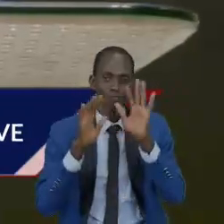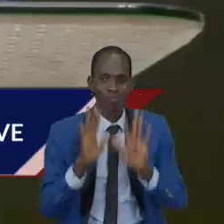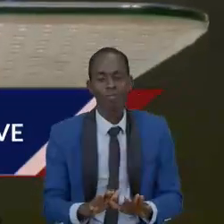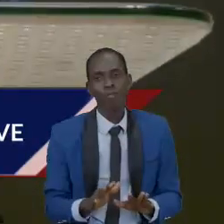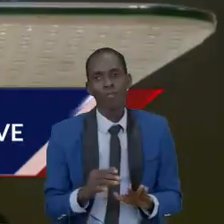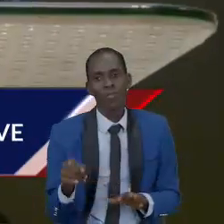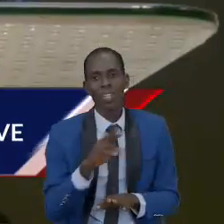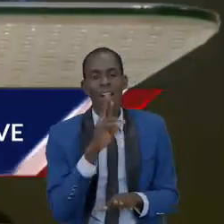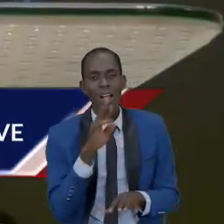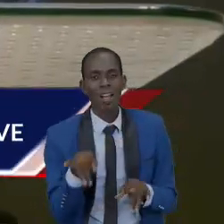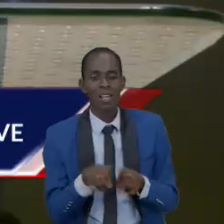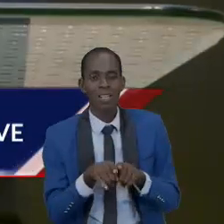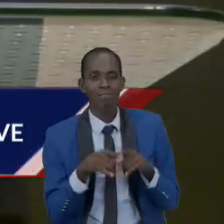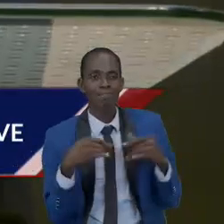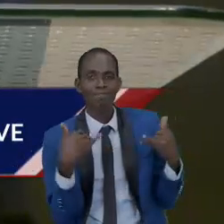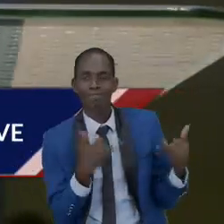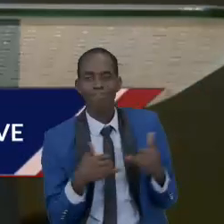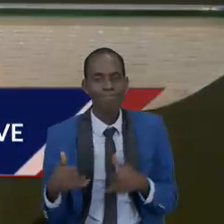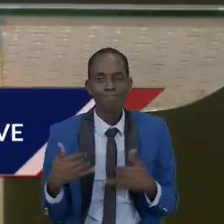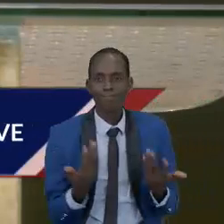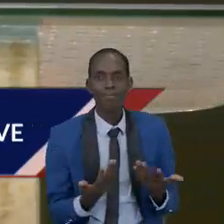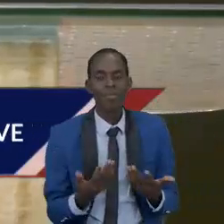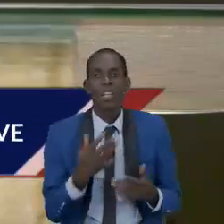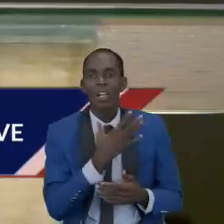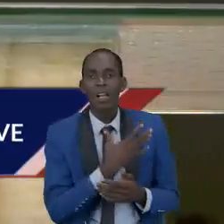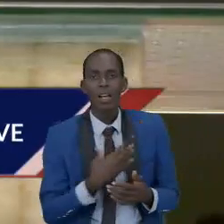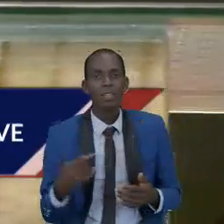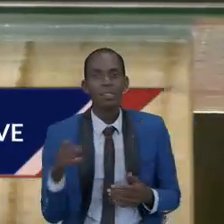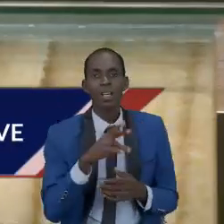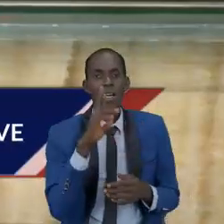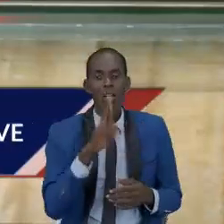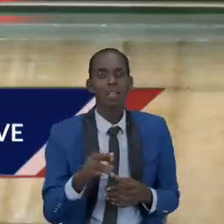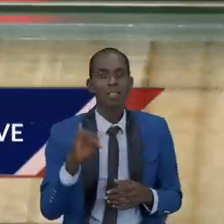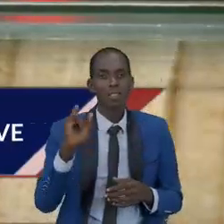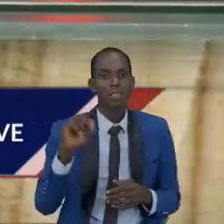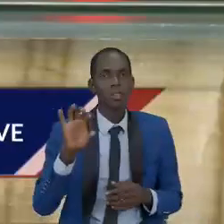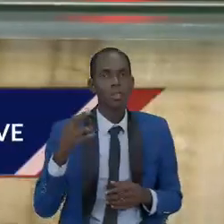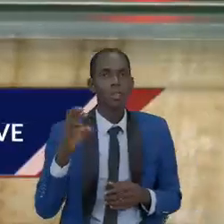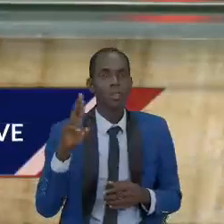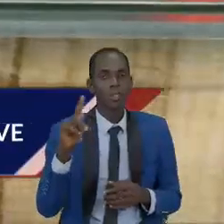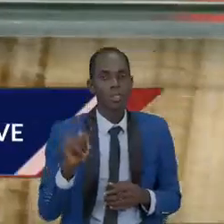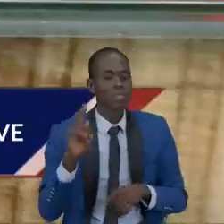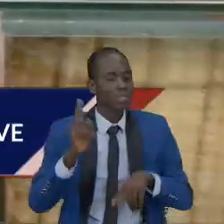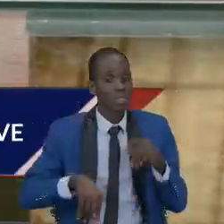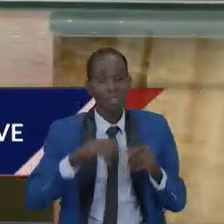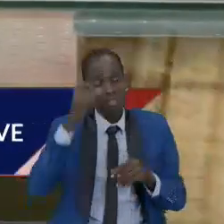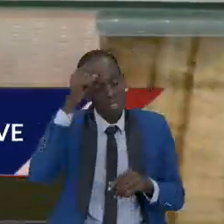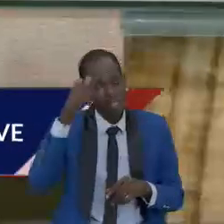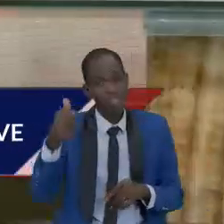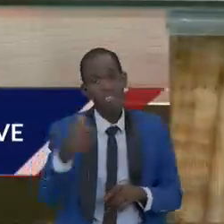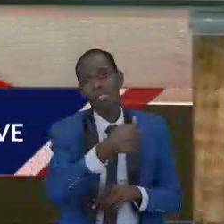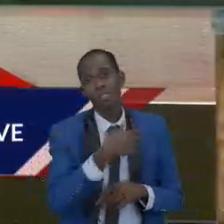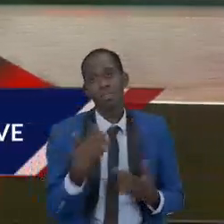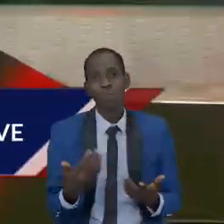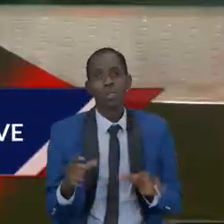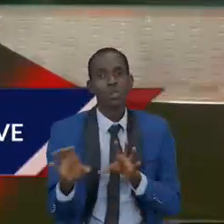It's like they're playing tricks. And they are incoherent. They cannot even understand themselves. They do things